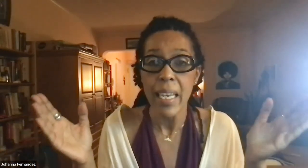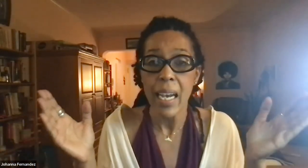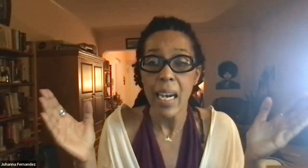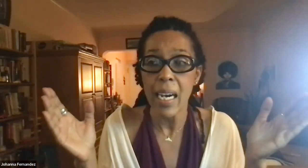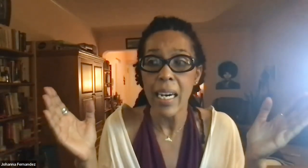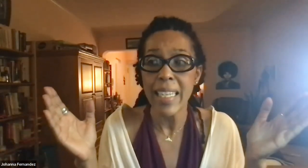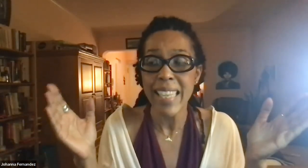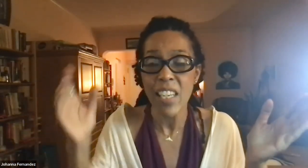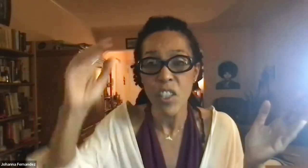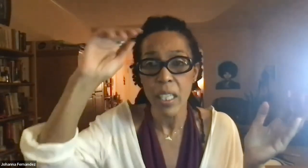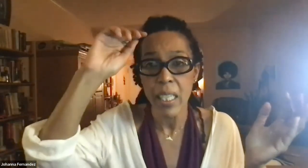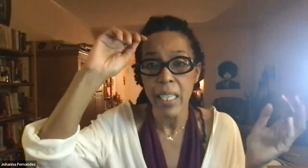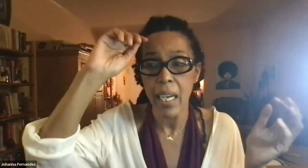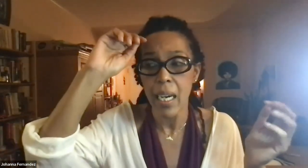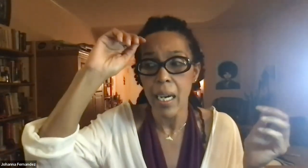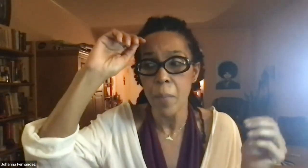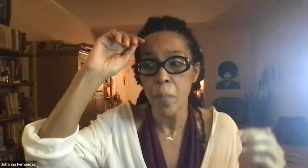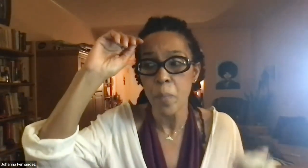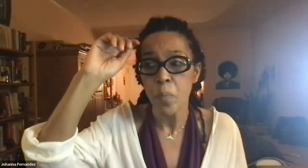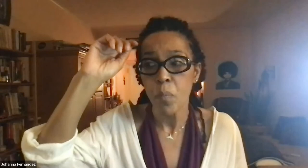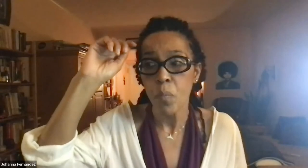is essentially